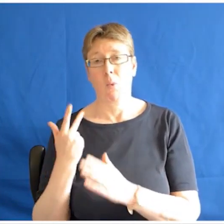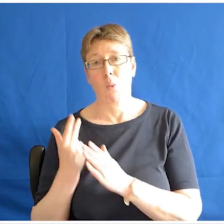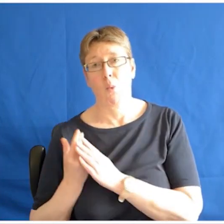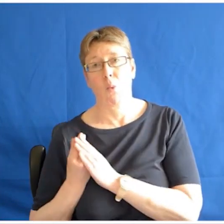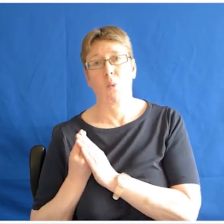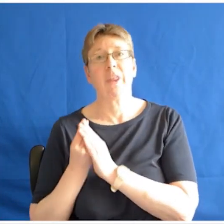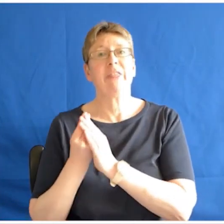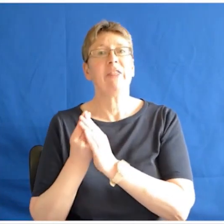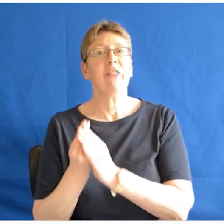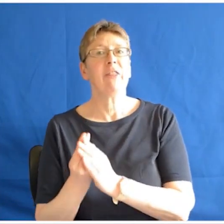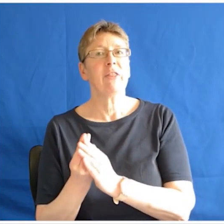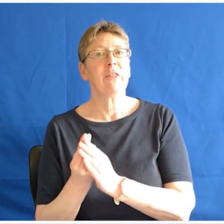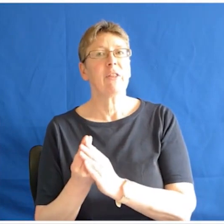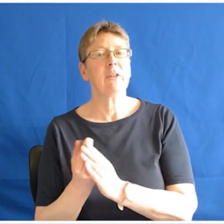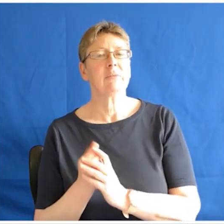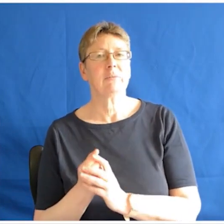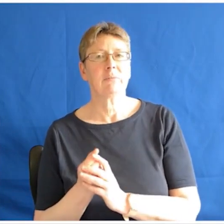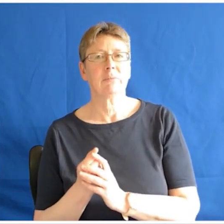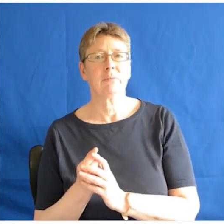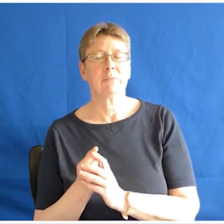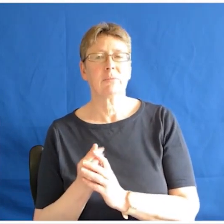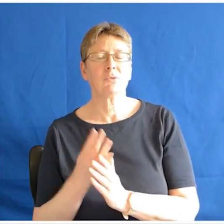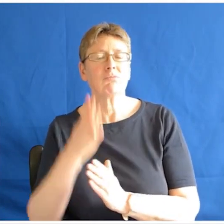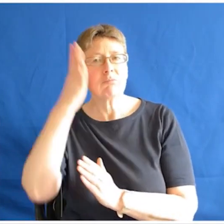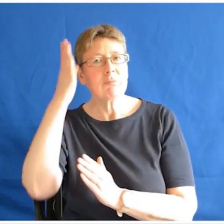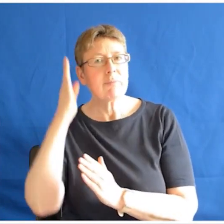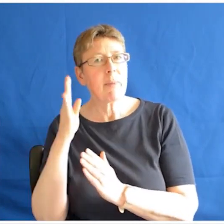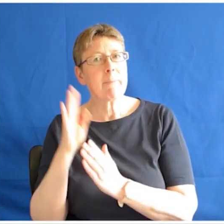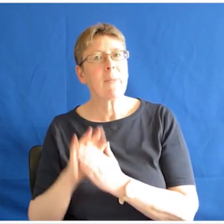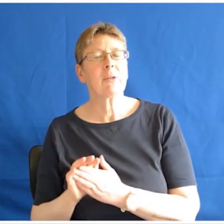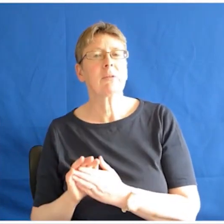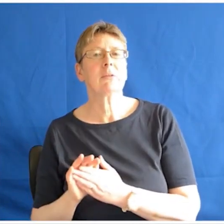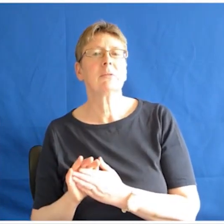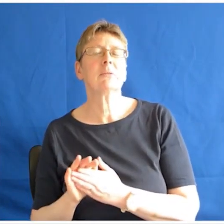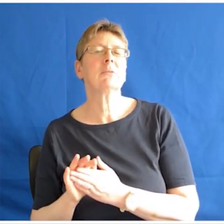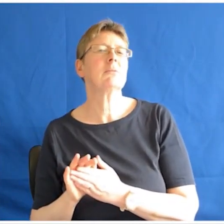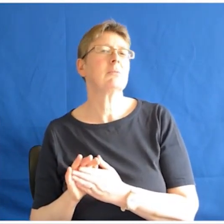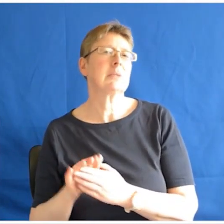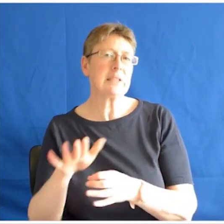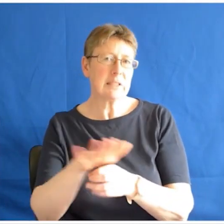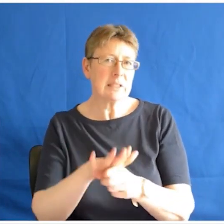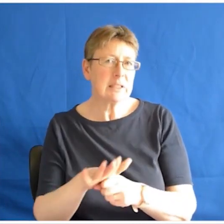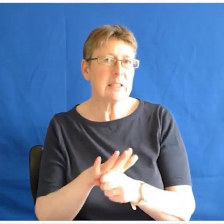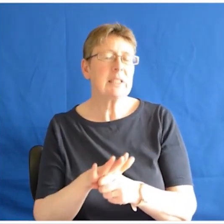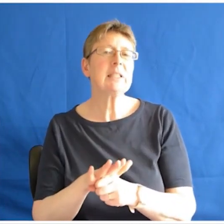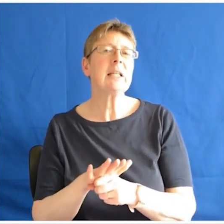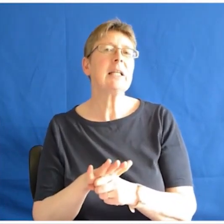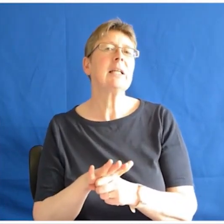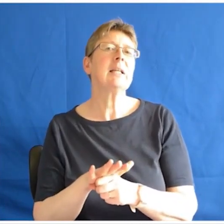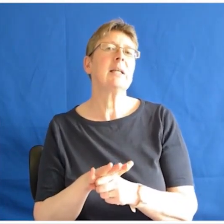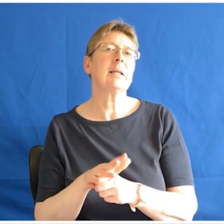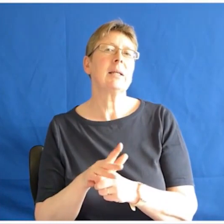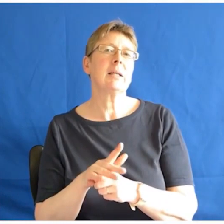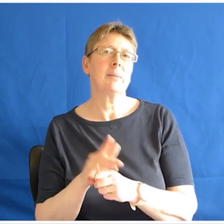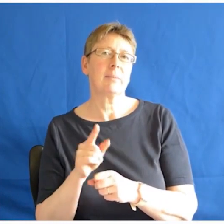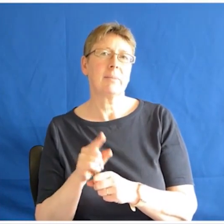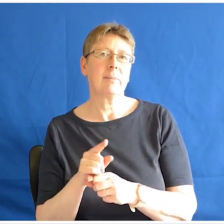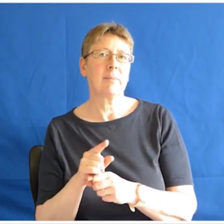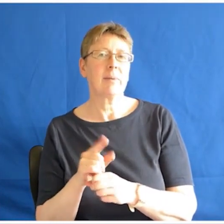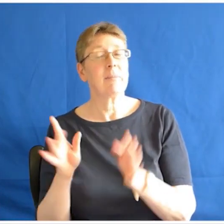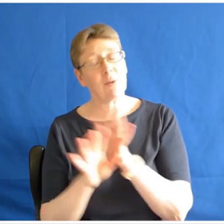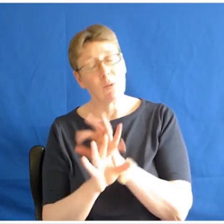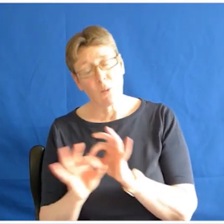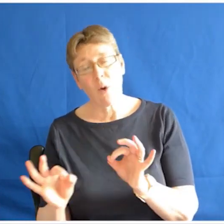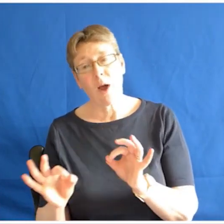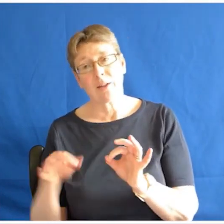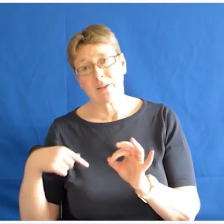these past years at Edinburgh. The memories of the sights and sounds of this city, perhaps quieter this